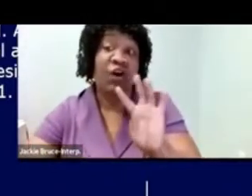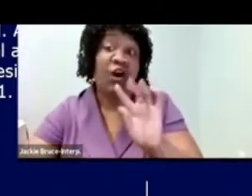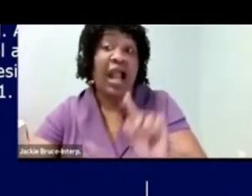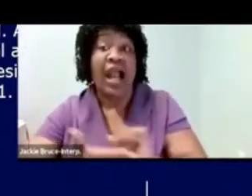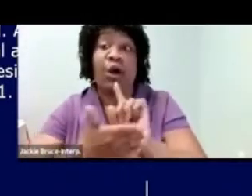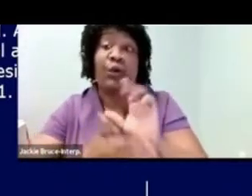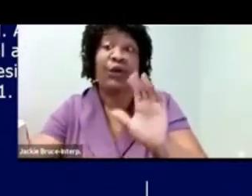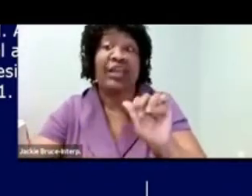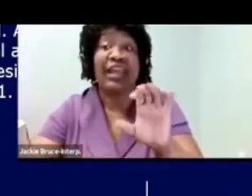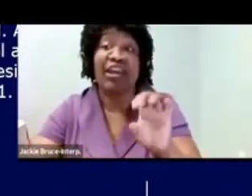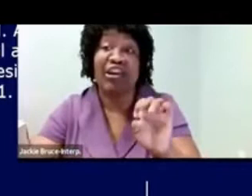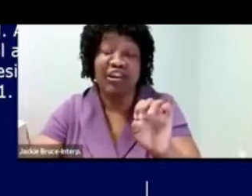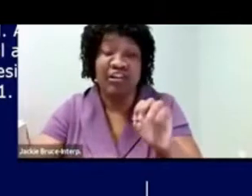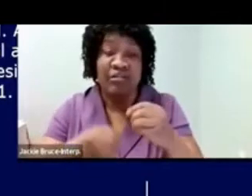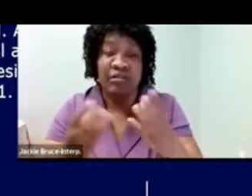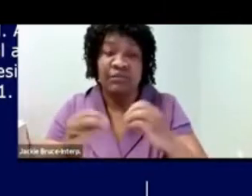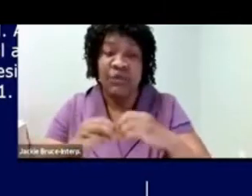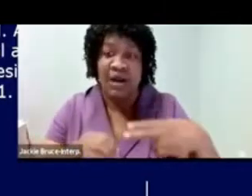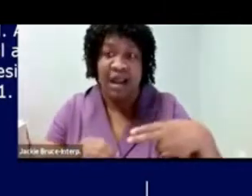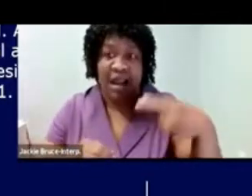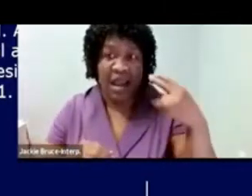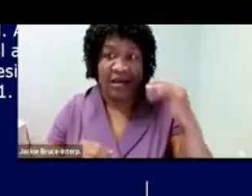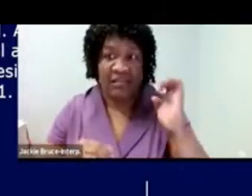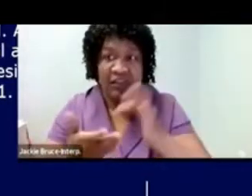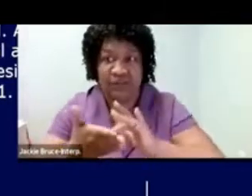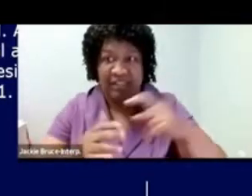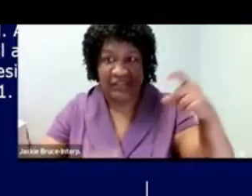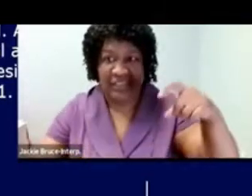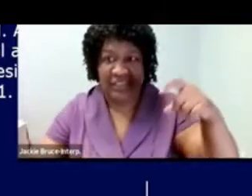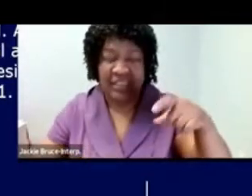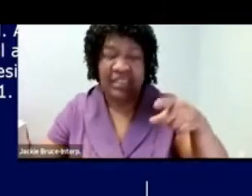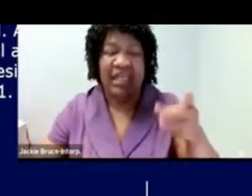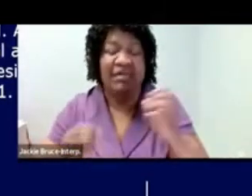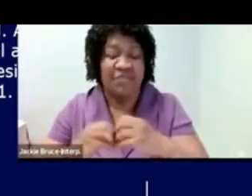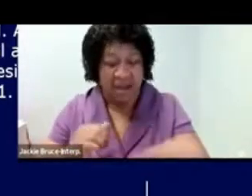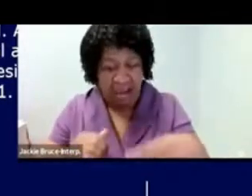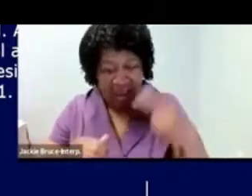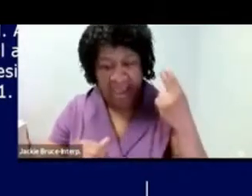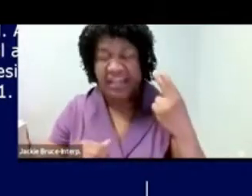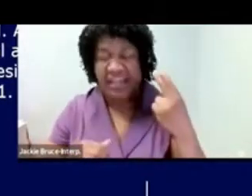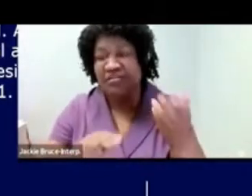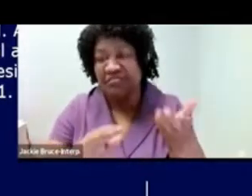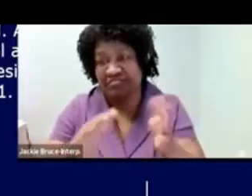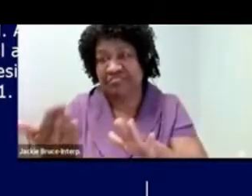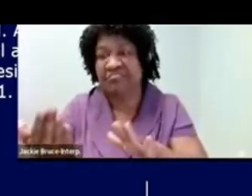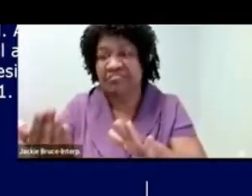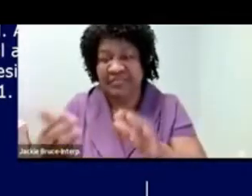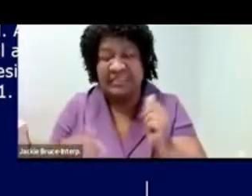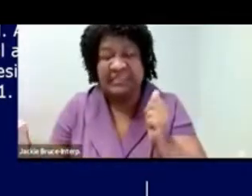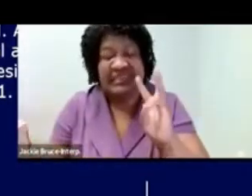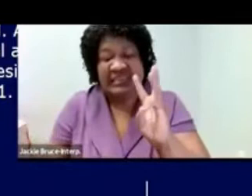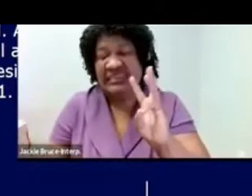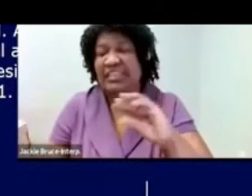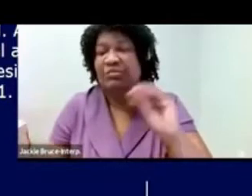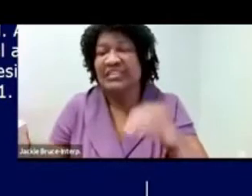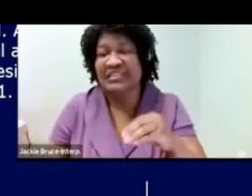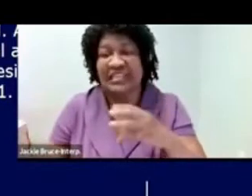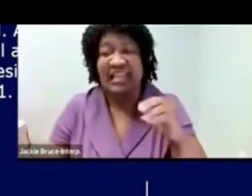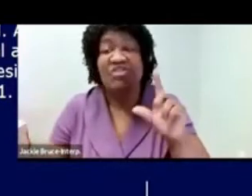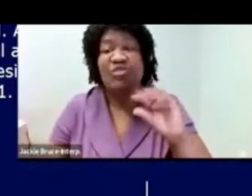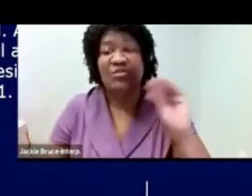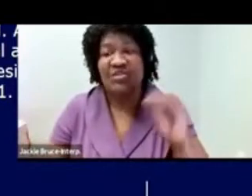care, indicating a higher level of medical need, had much higher case fatality rates, 16%,